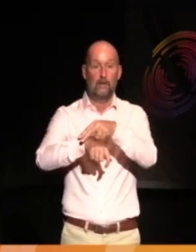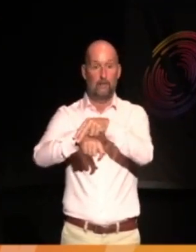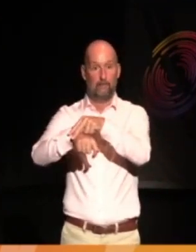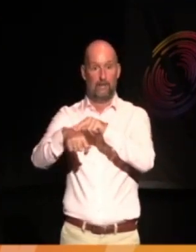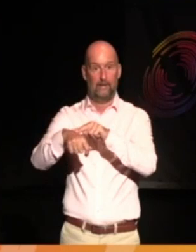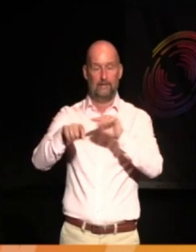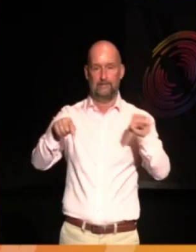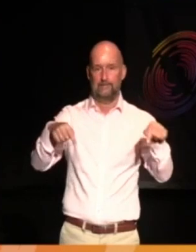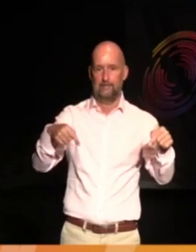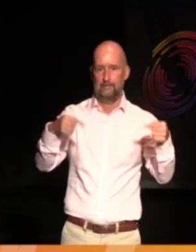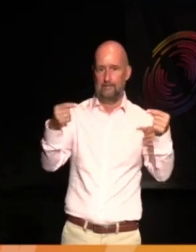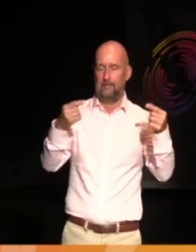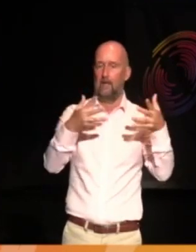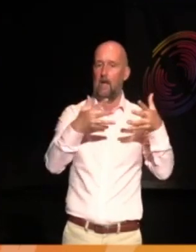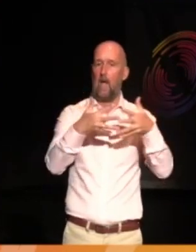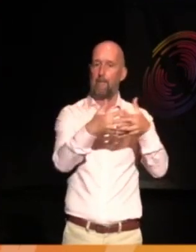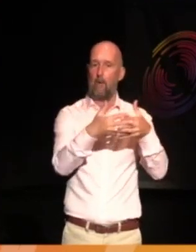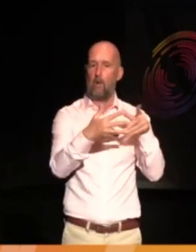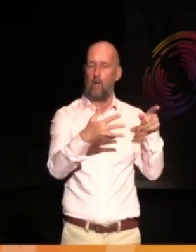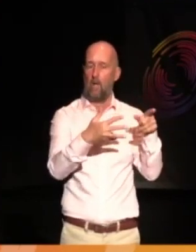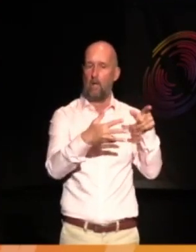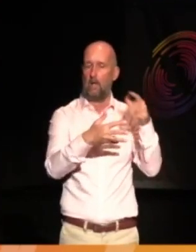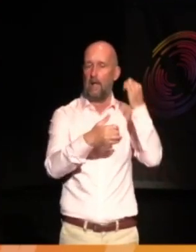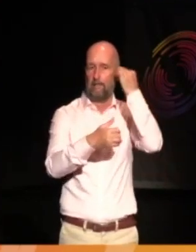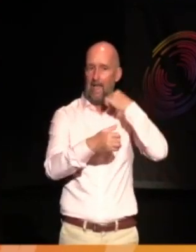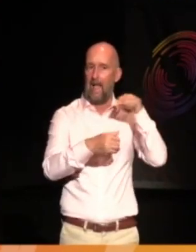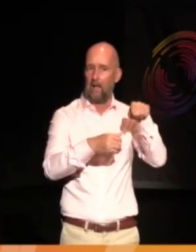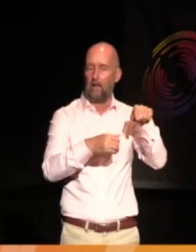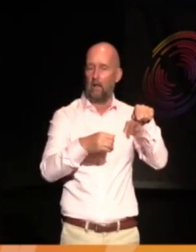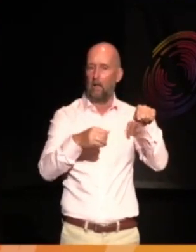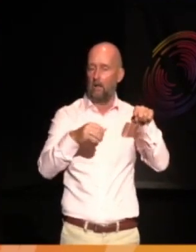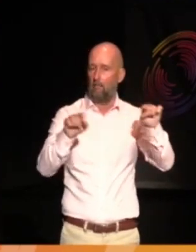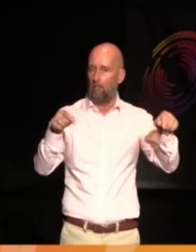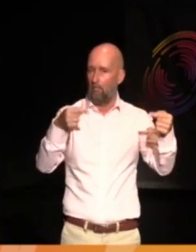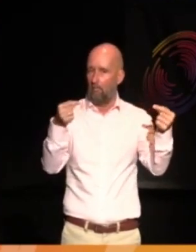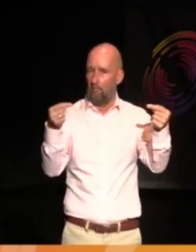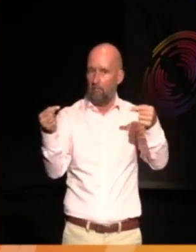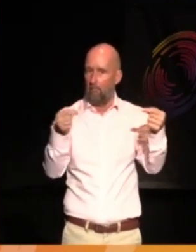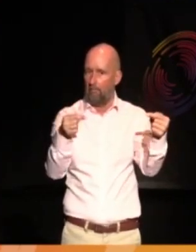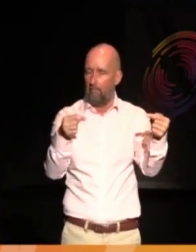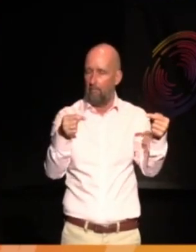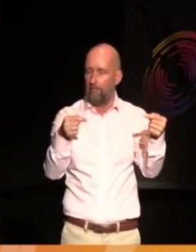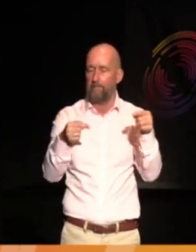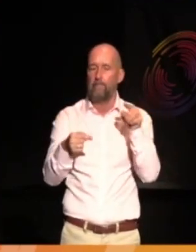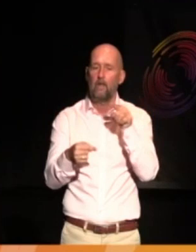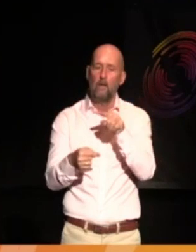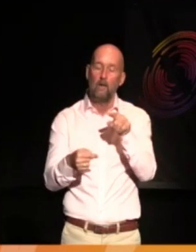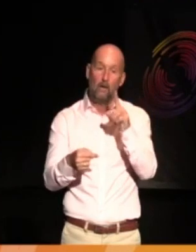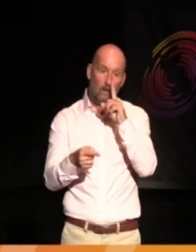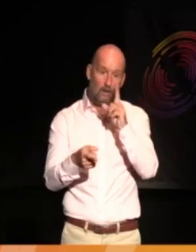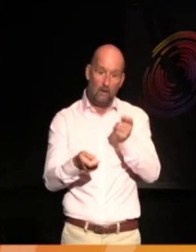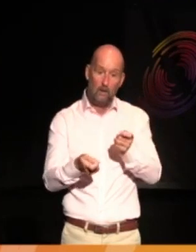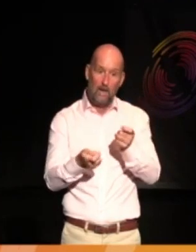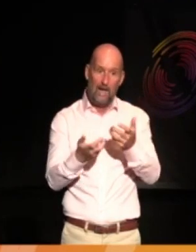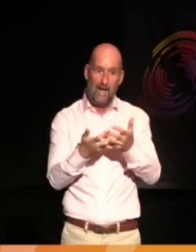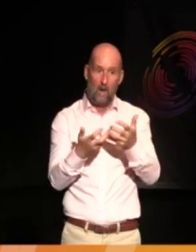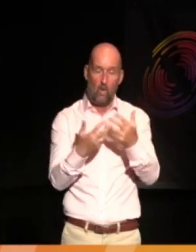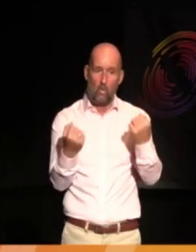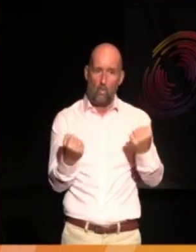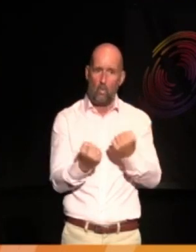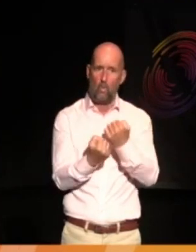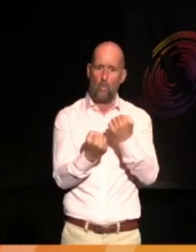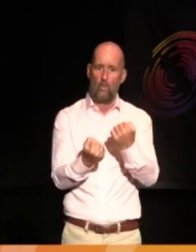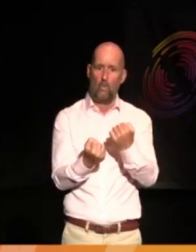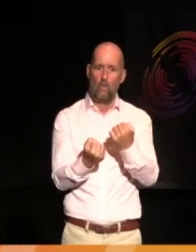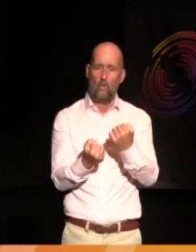people in America. Do you have any thoughts about how we can raise our voices and bring to a